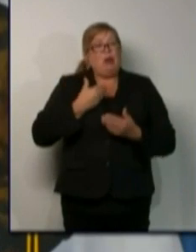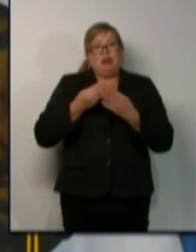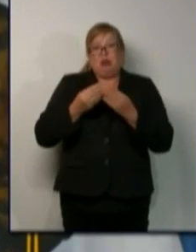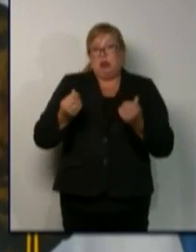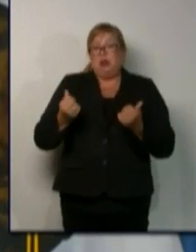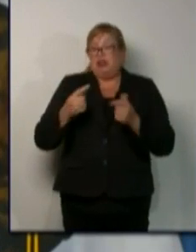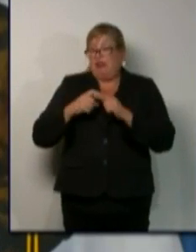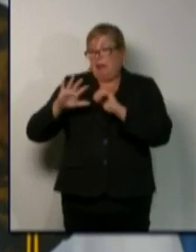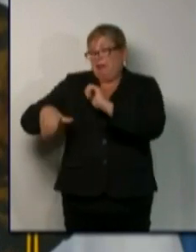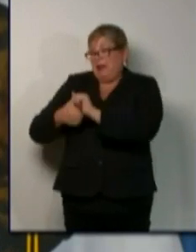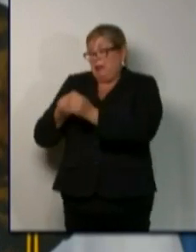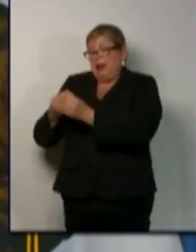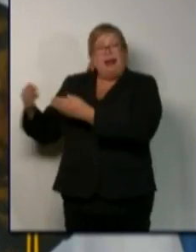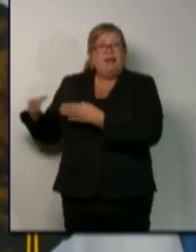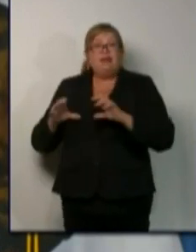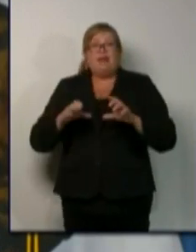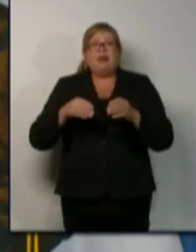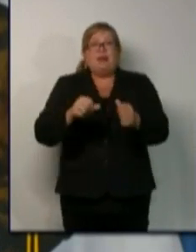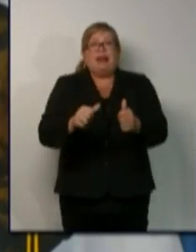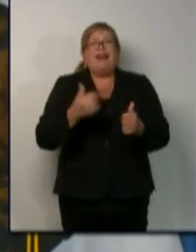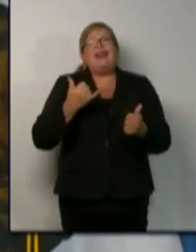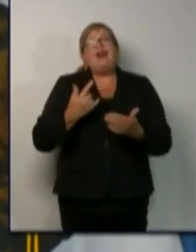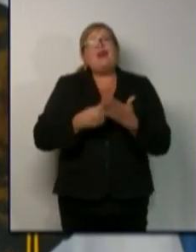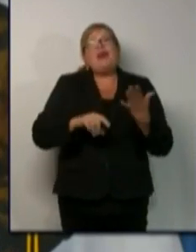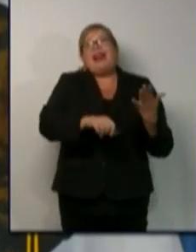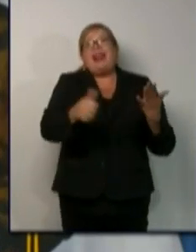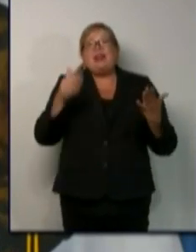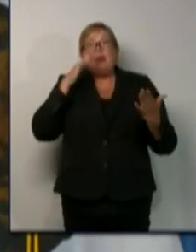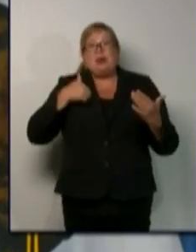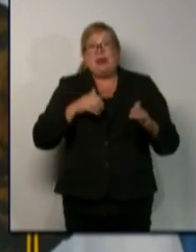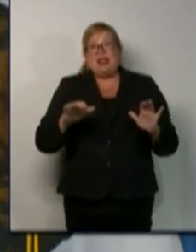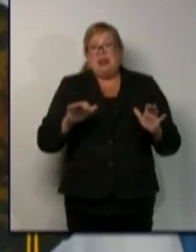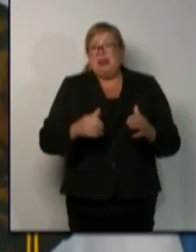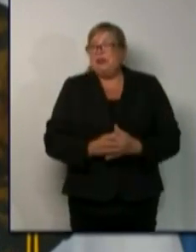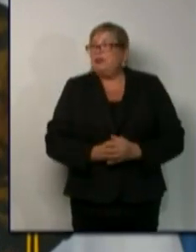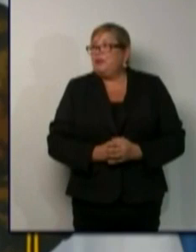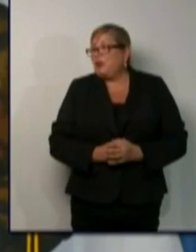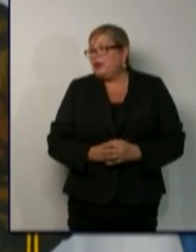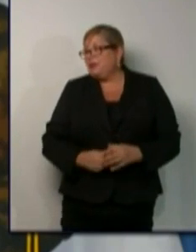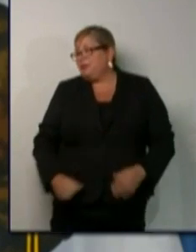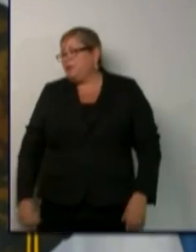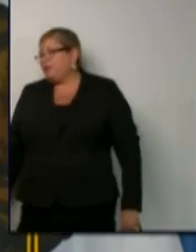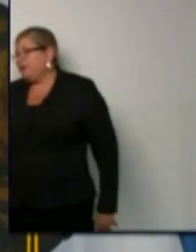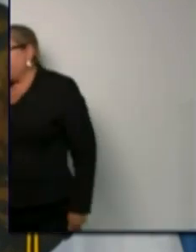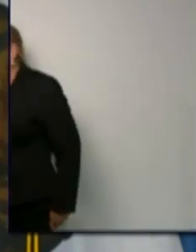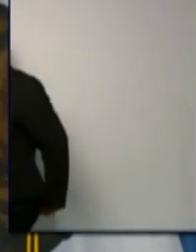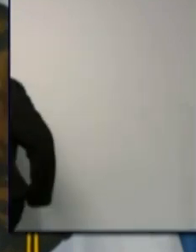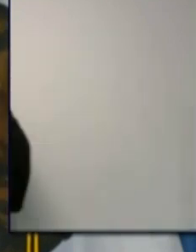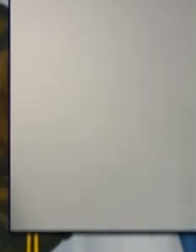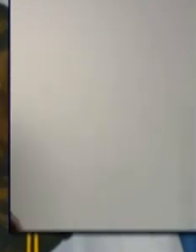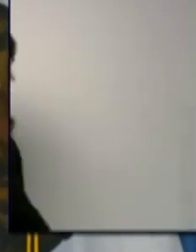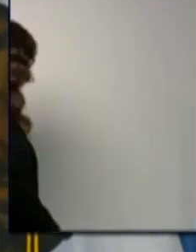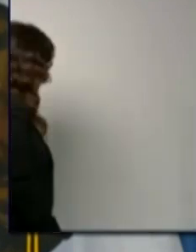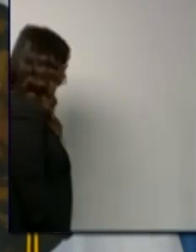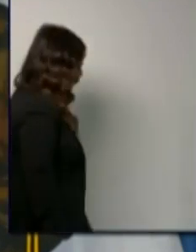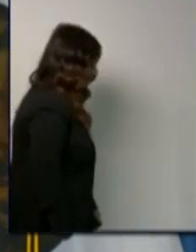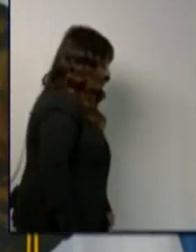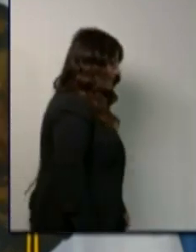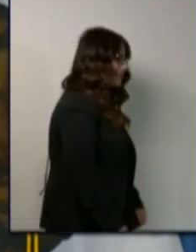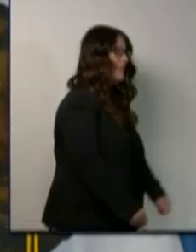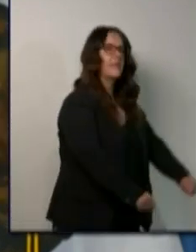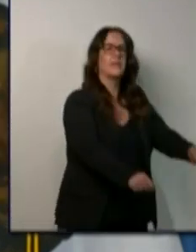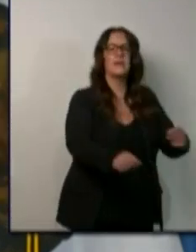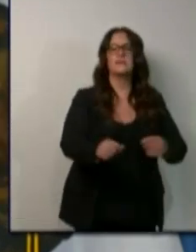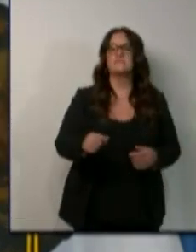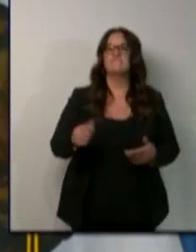solution. The obvious question is, what else are we going to do? Well, we clearly have been blessed by the incredible leadership